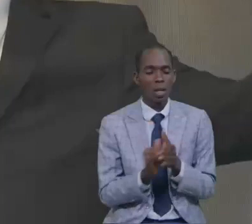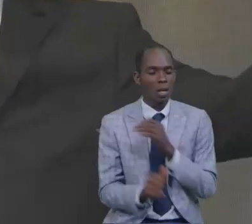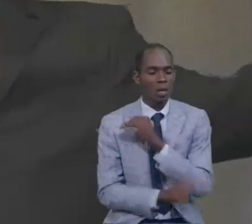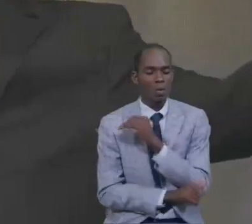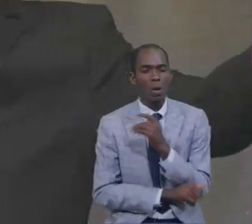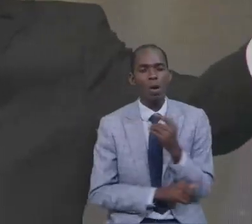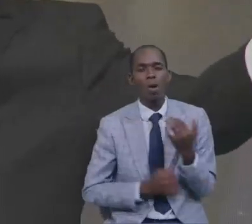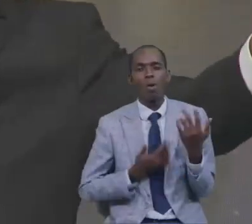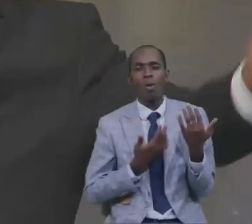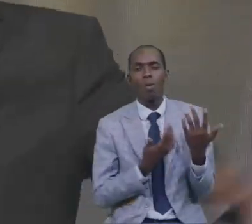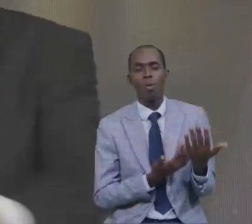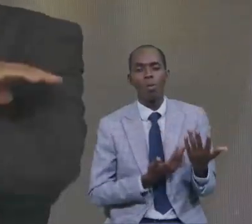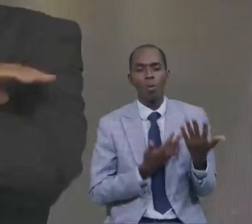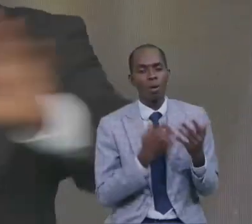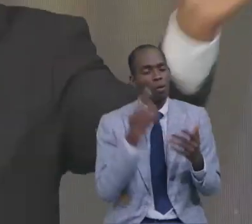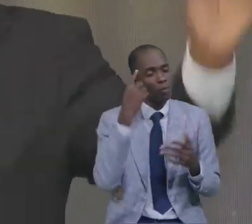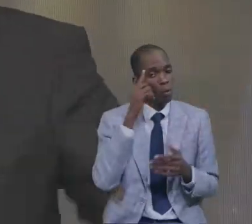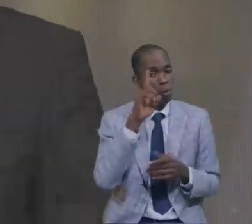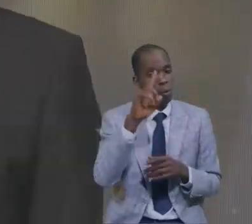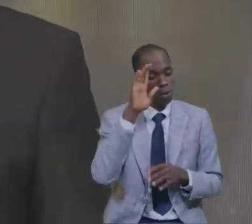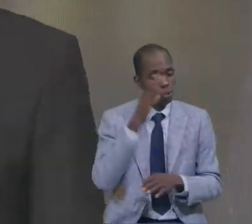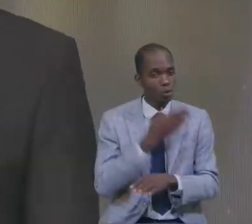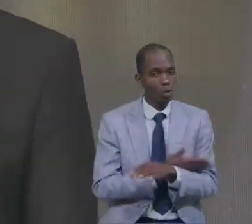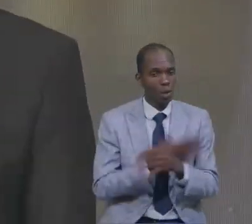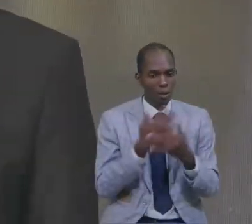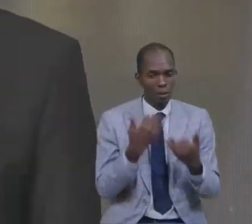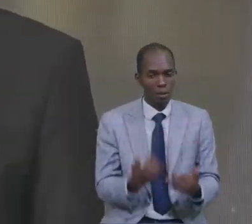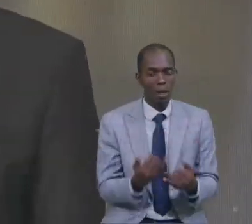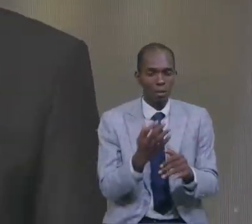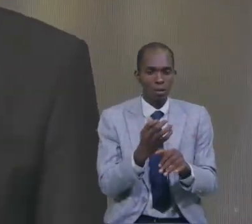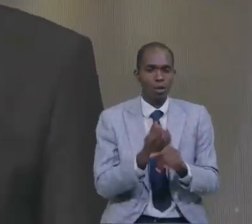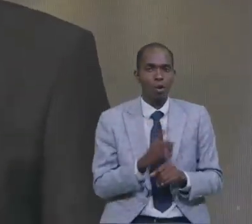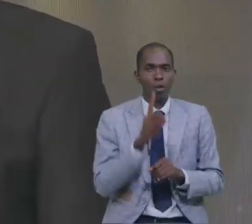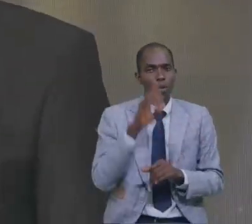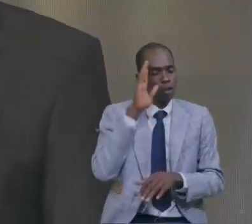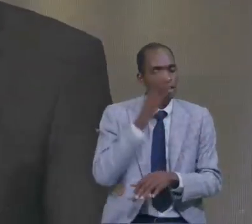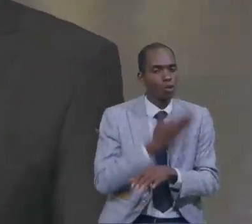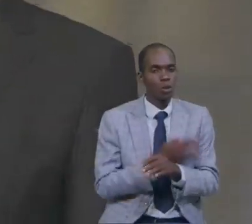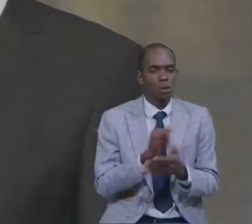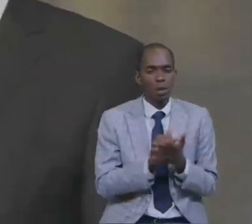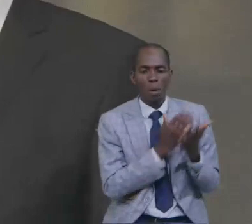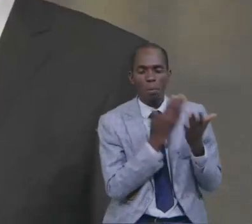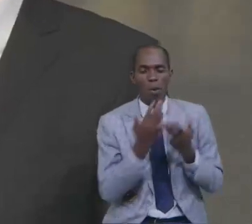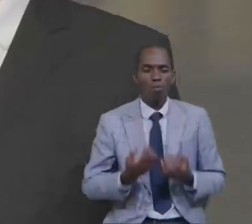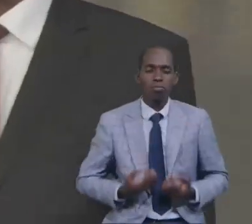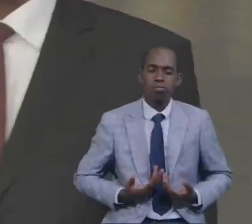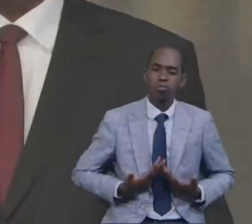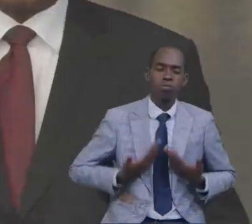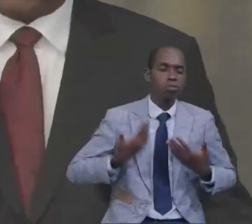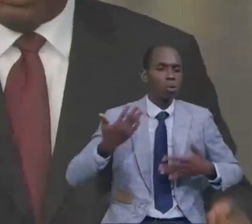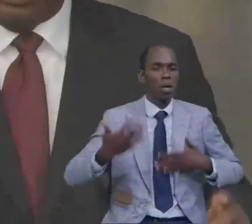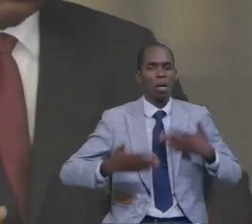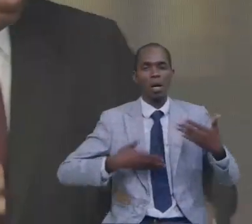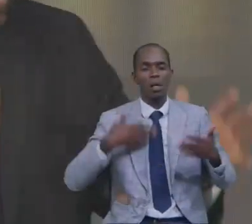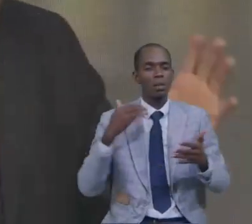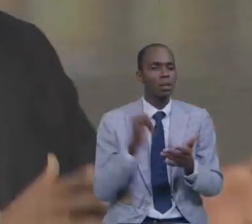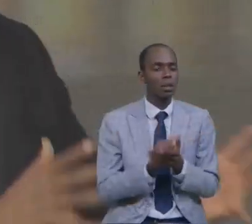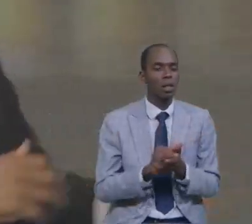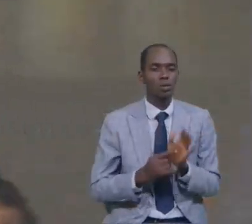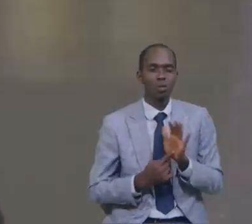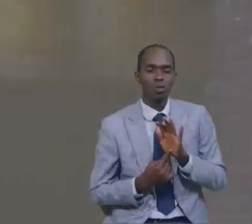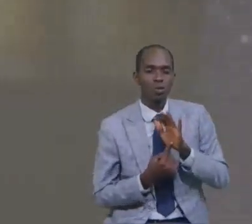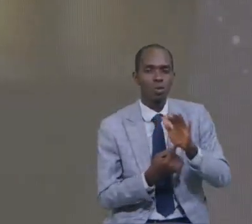became the symbol of all his possession and all the promises and prophecies